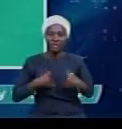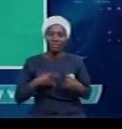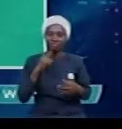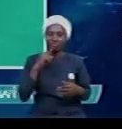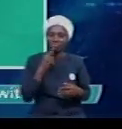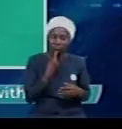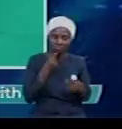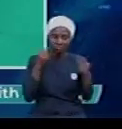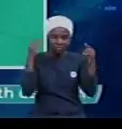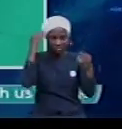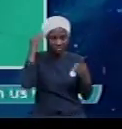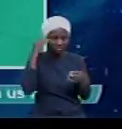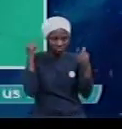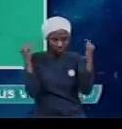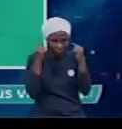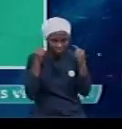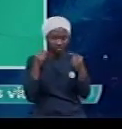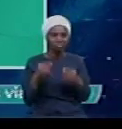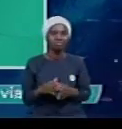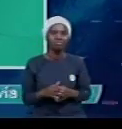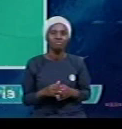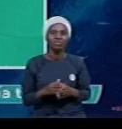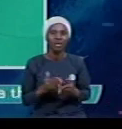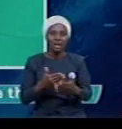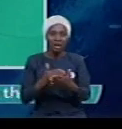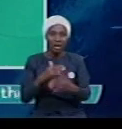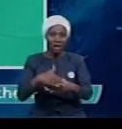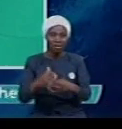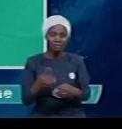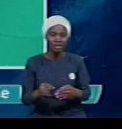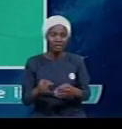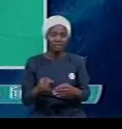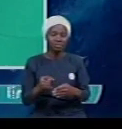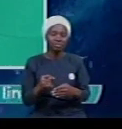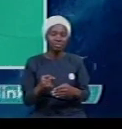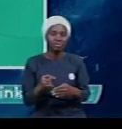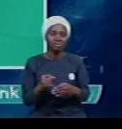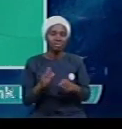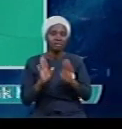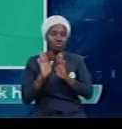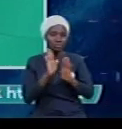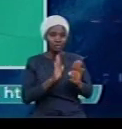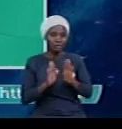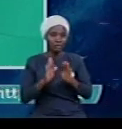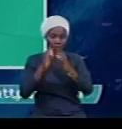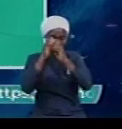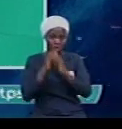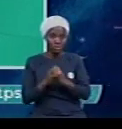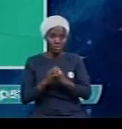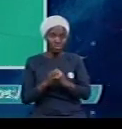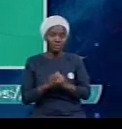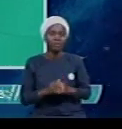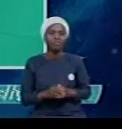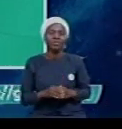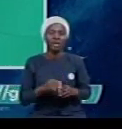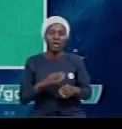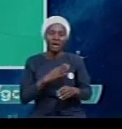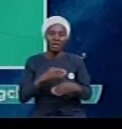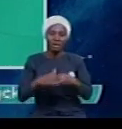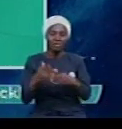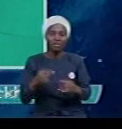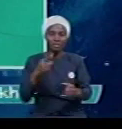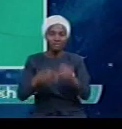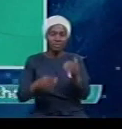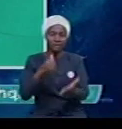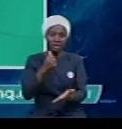since afternoon after the Sunday worship, but after the final amen, I was healed completely. Praise the Lord.